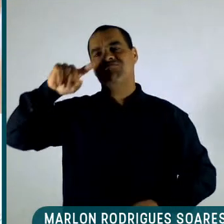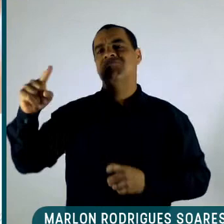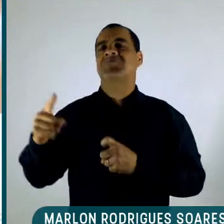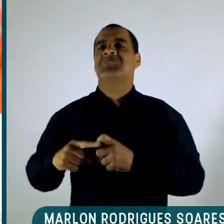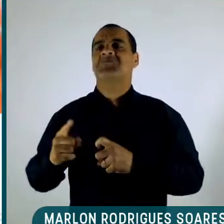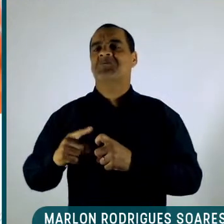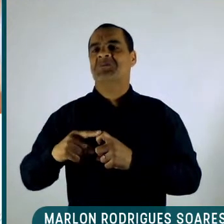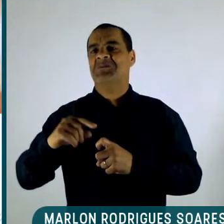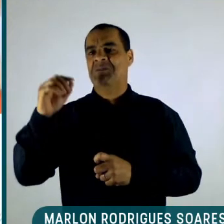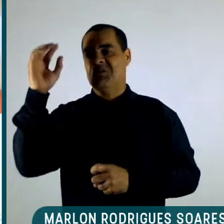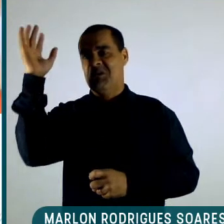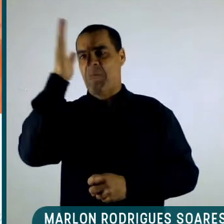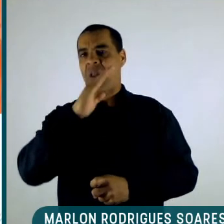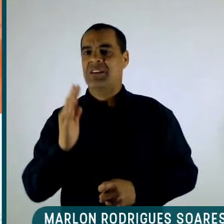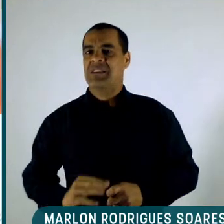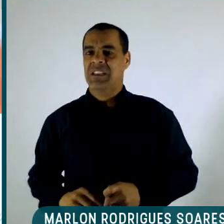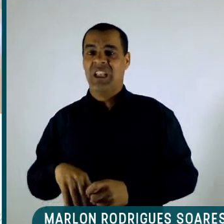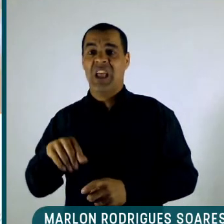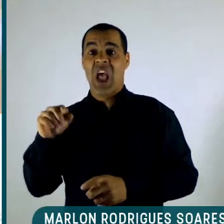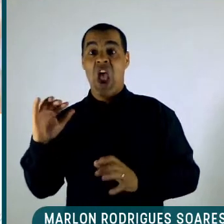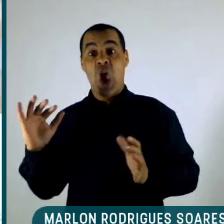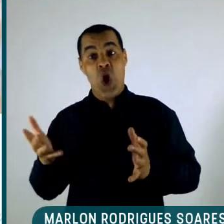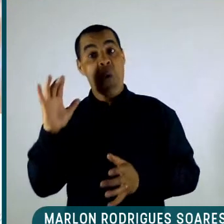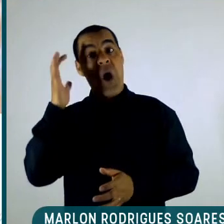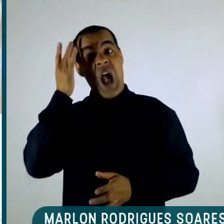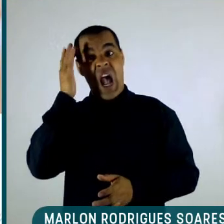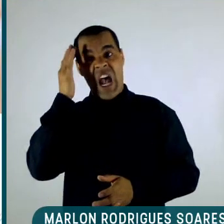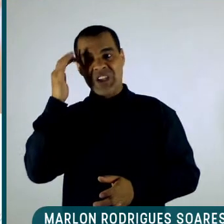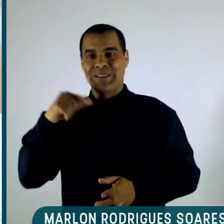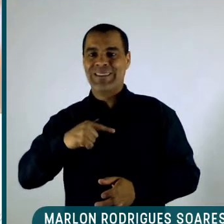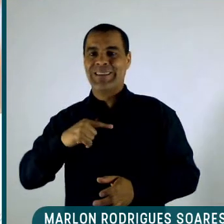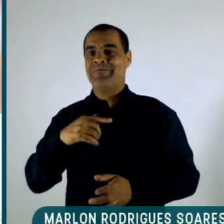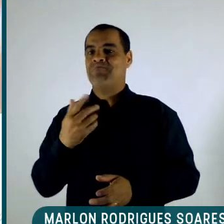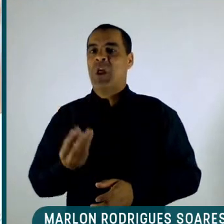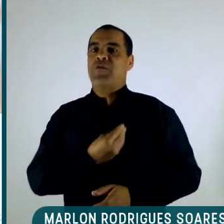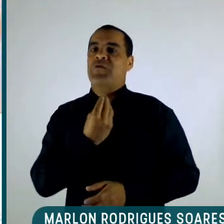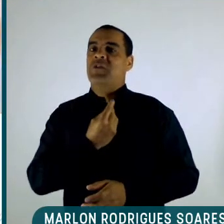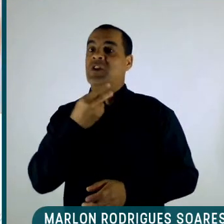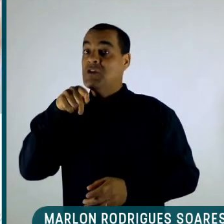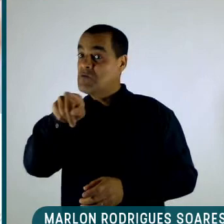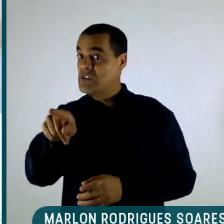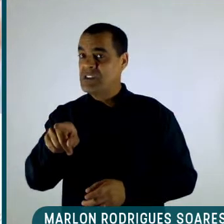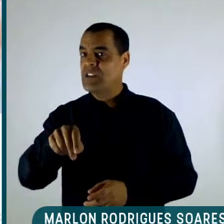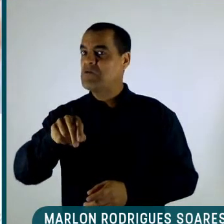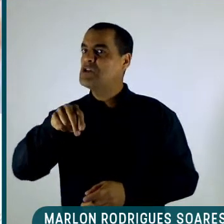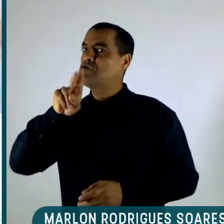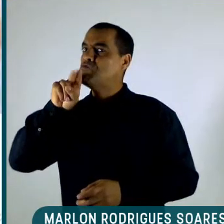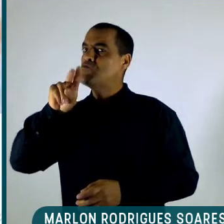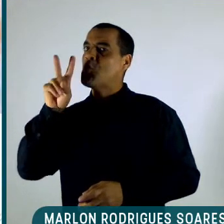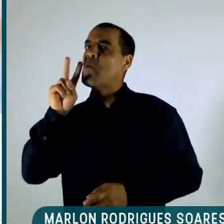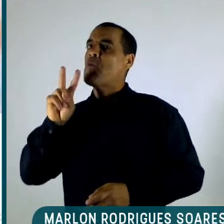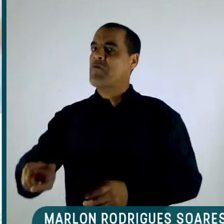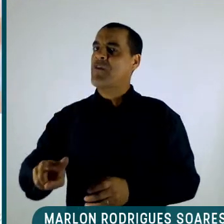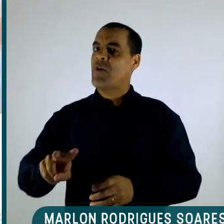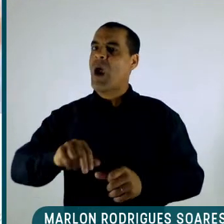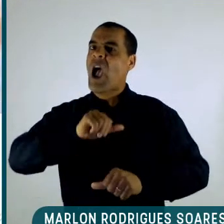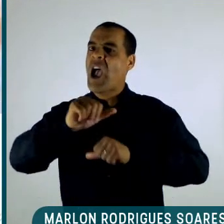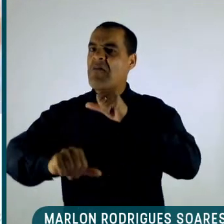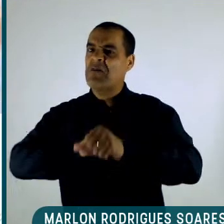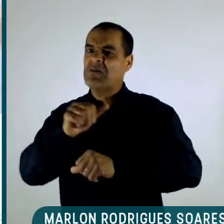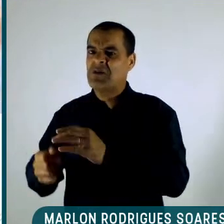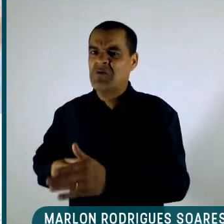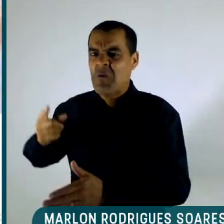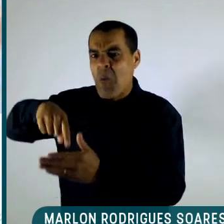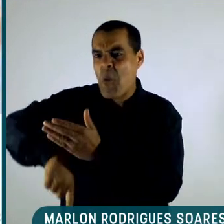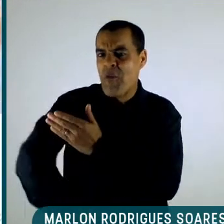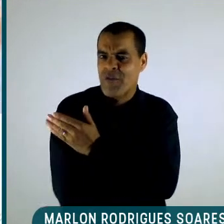the Brazilian national medicine. We need to have